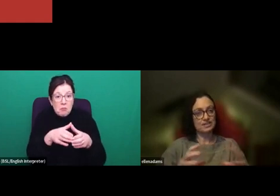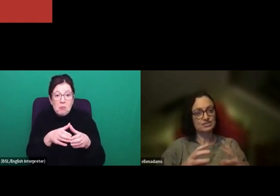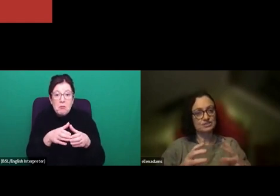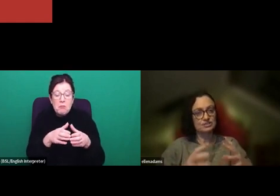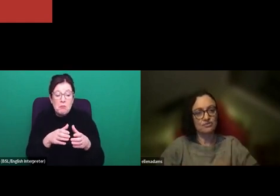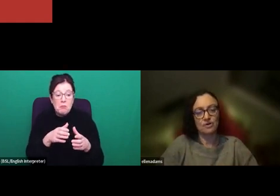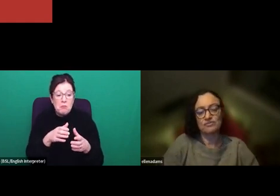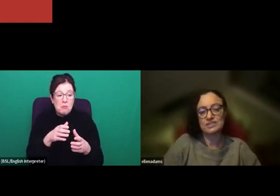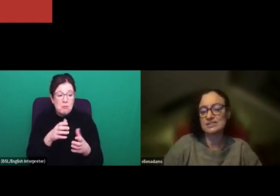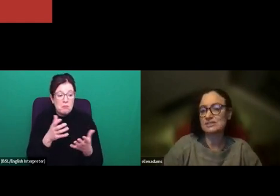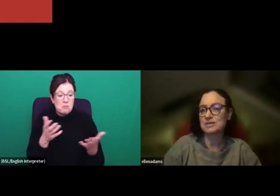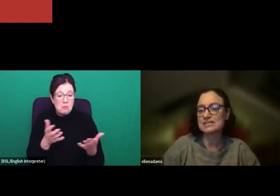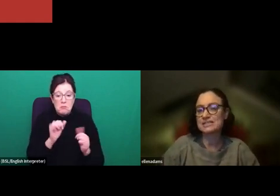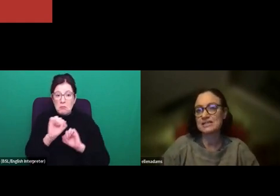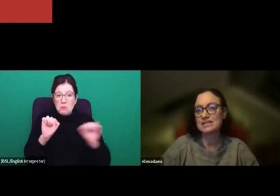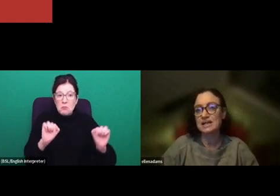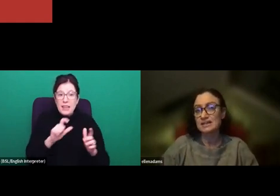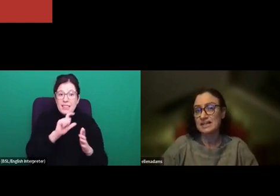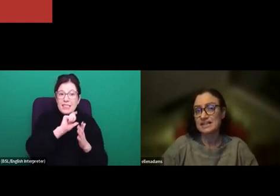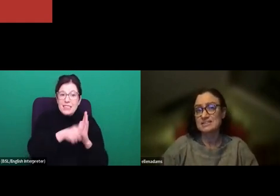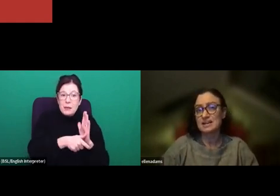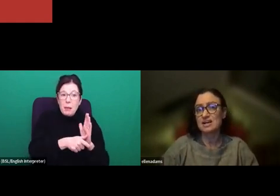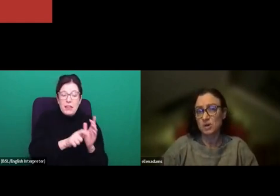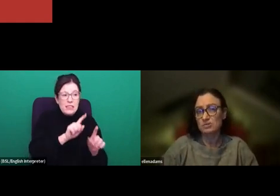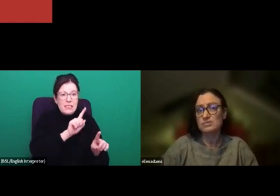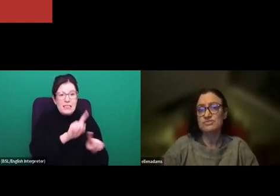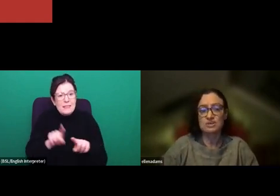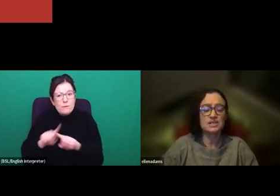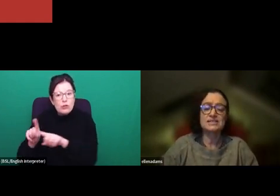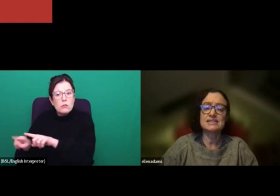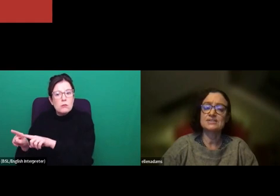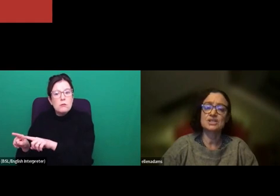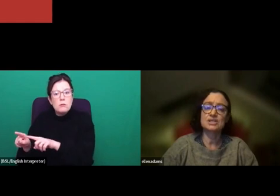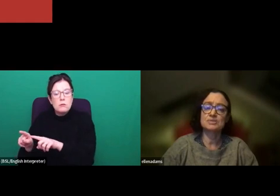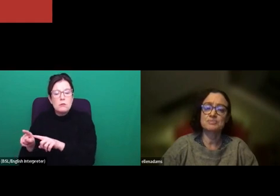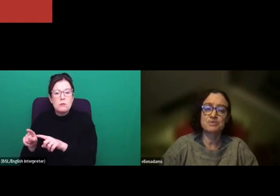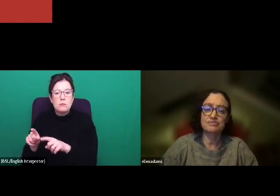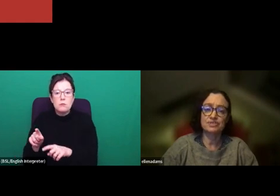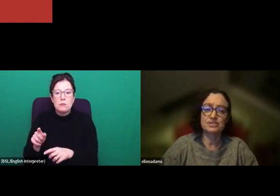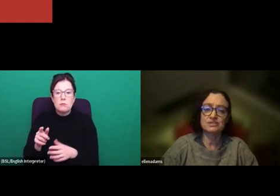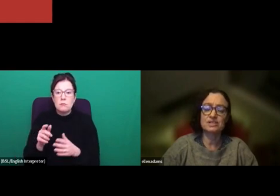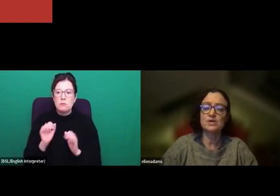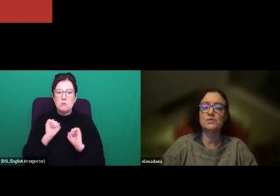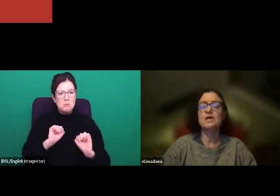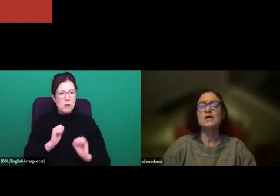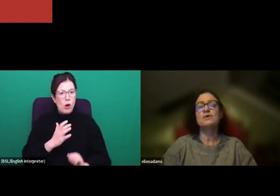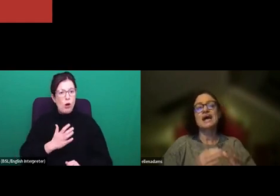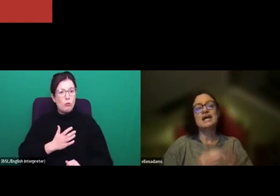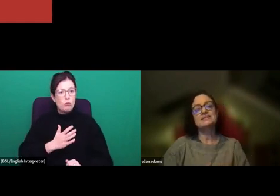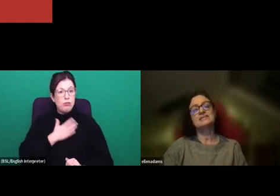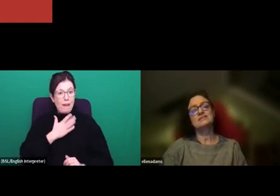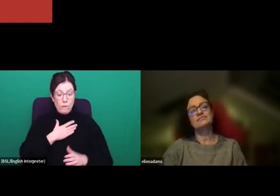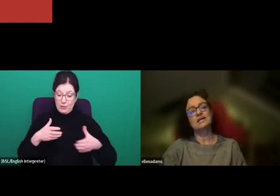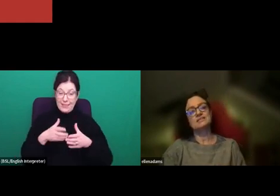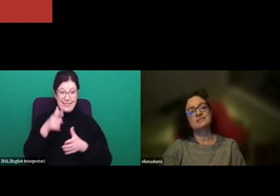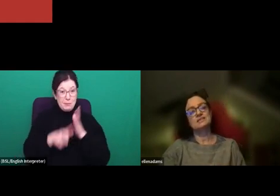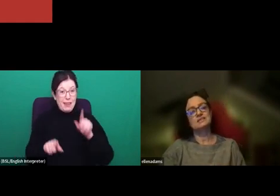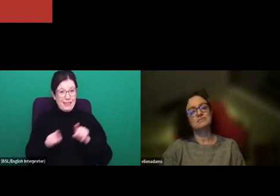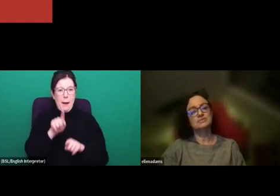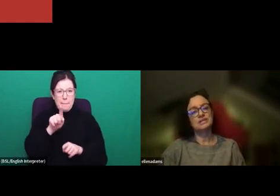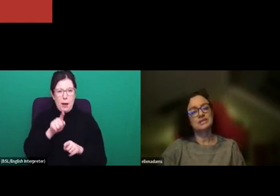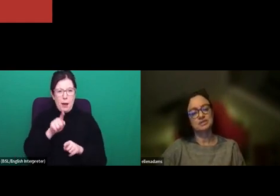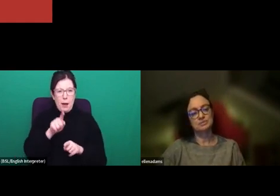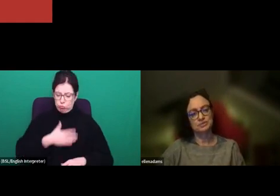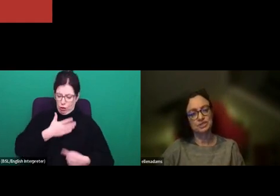on the definition of a disability, there's a lot of variety in terms of preference. So with access events